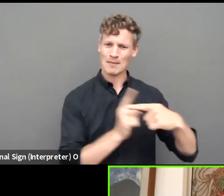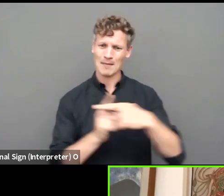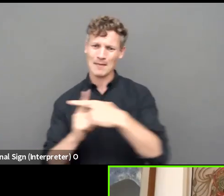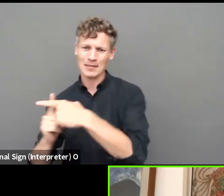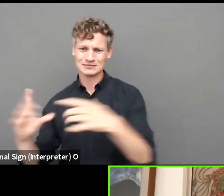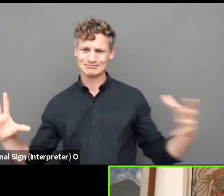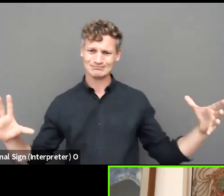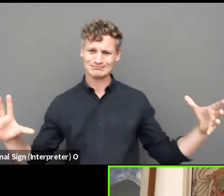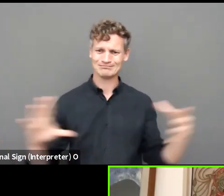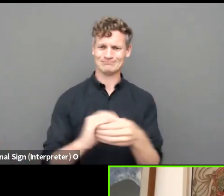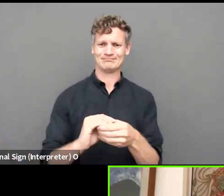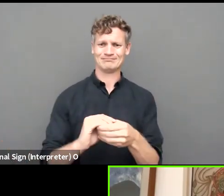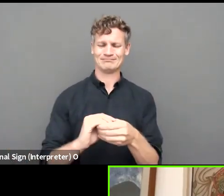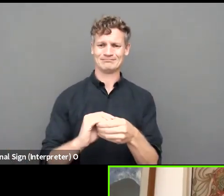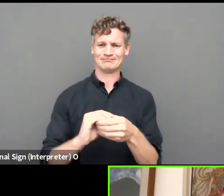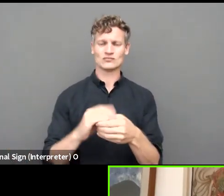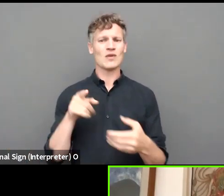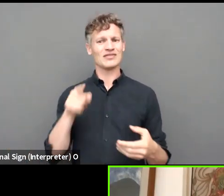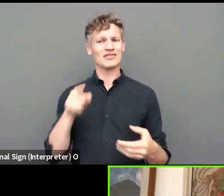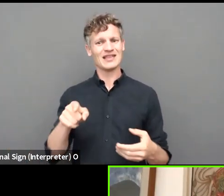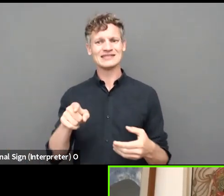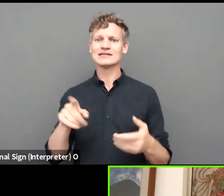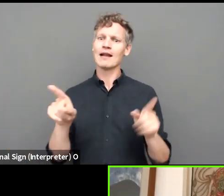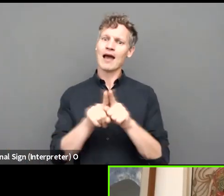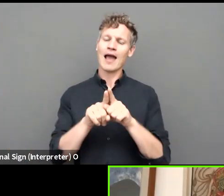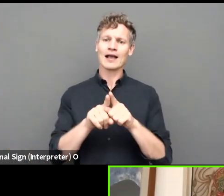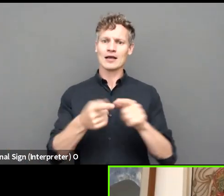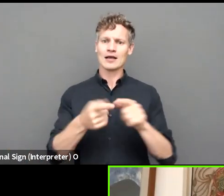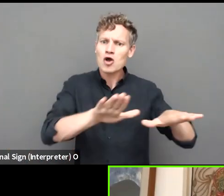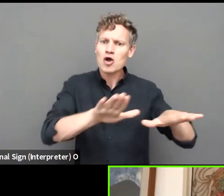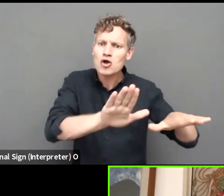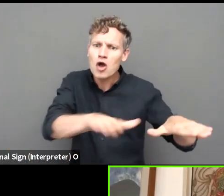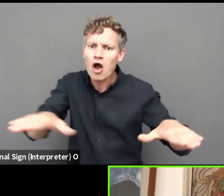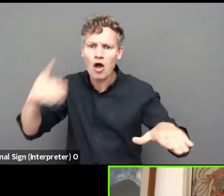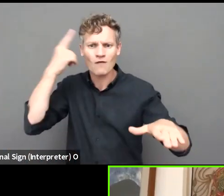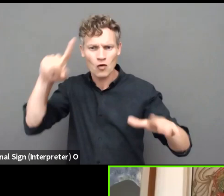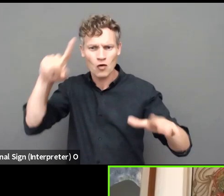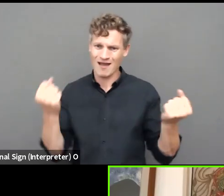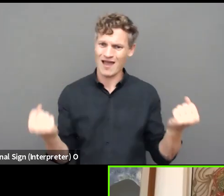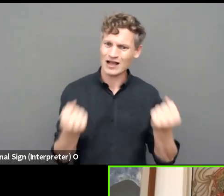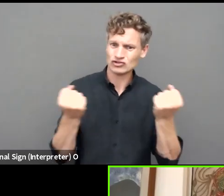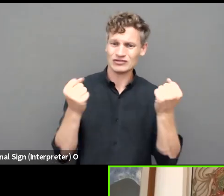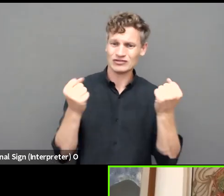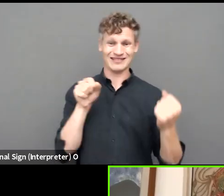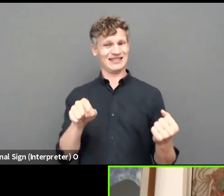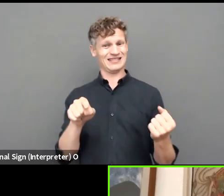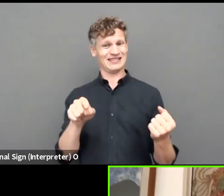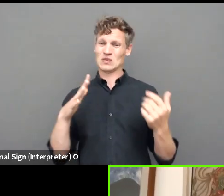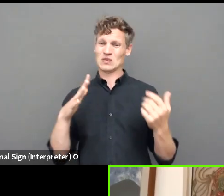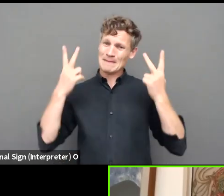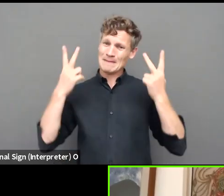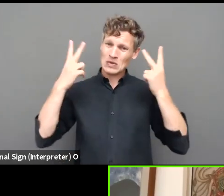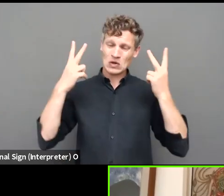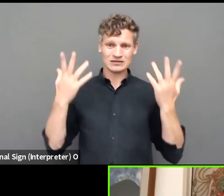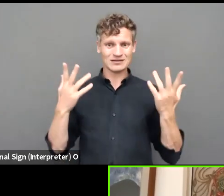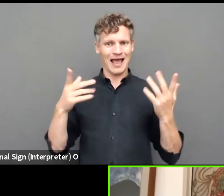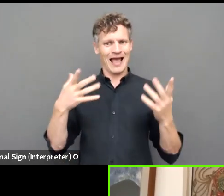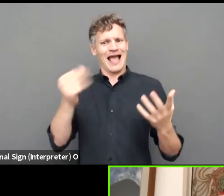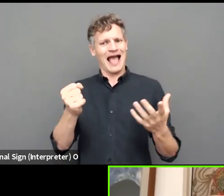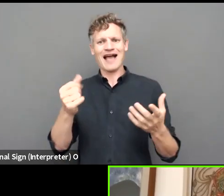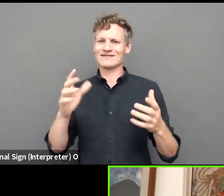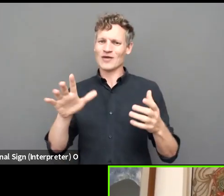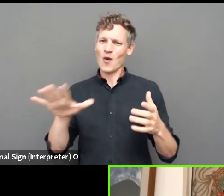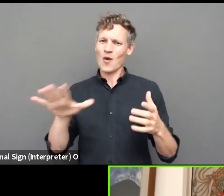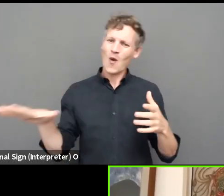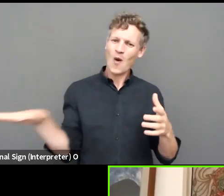going to be presented is so important, is so crucial, because it has that mix. So dear